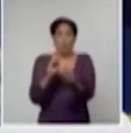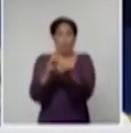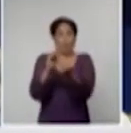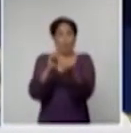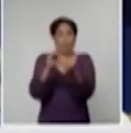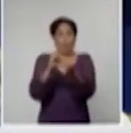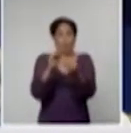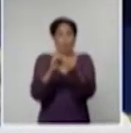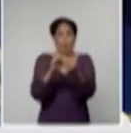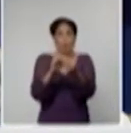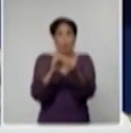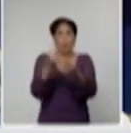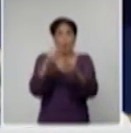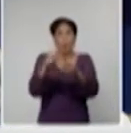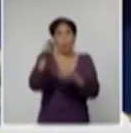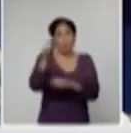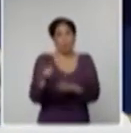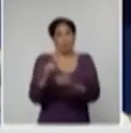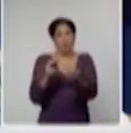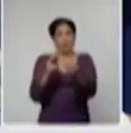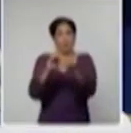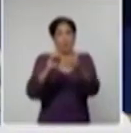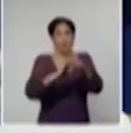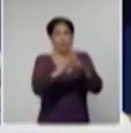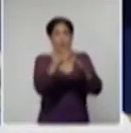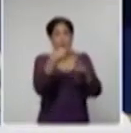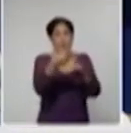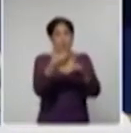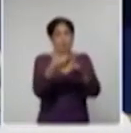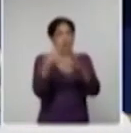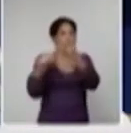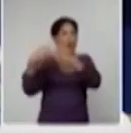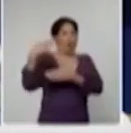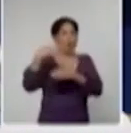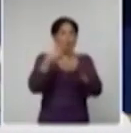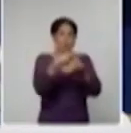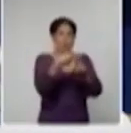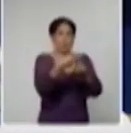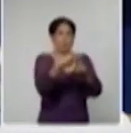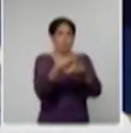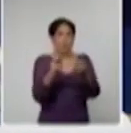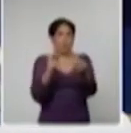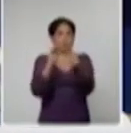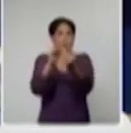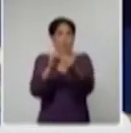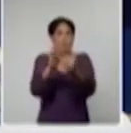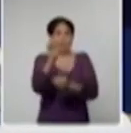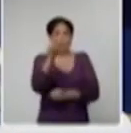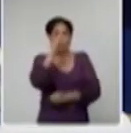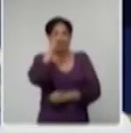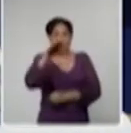there are two cases in the group from 40 to 59 years of age. Of the